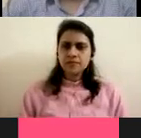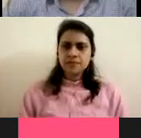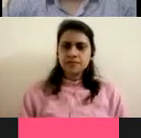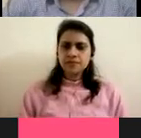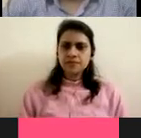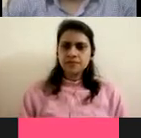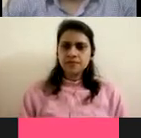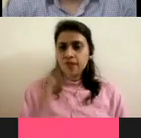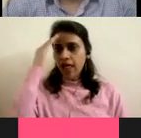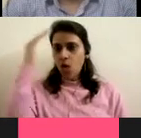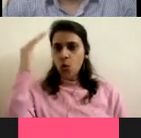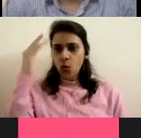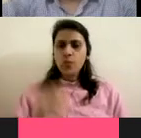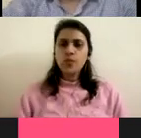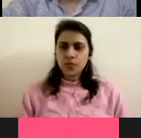Hello. Yes.